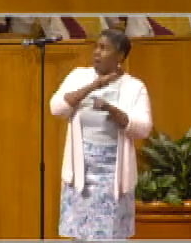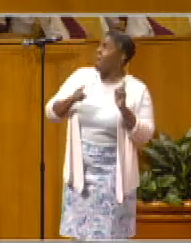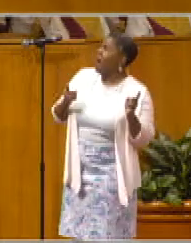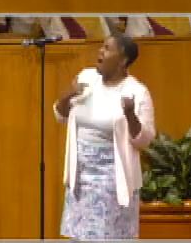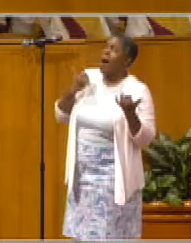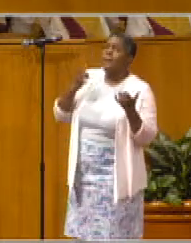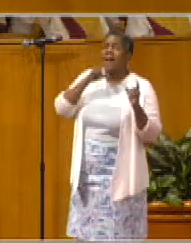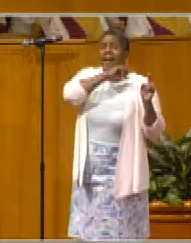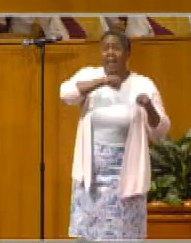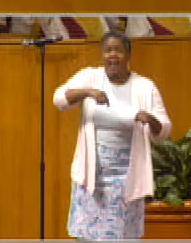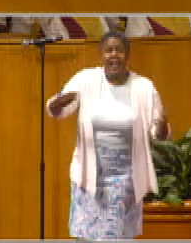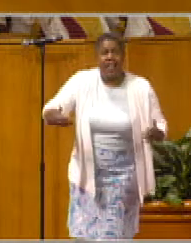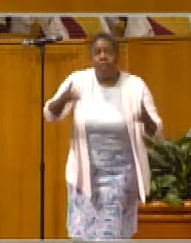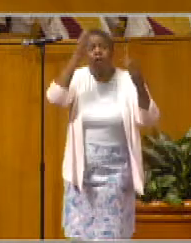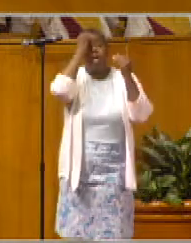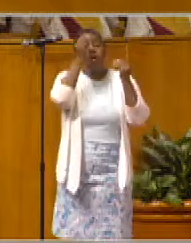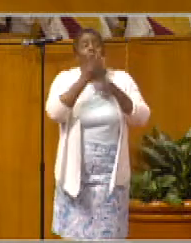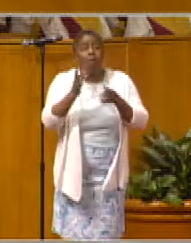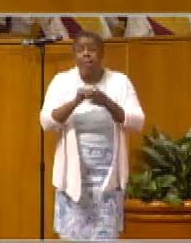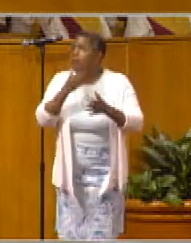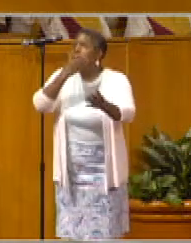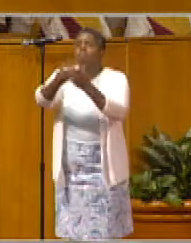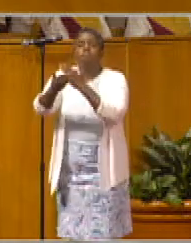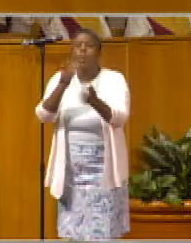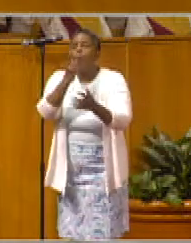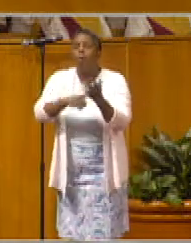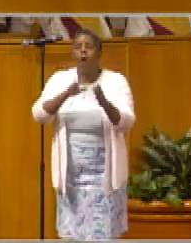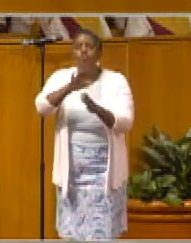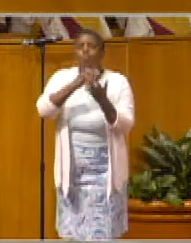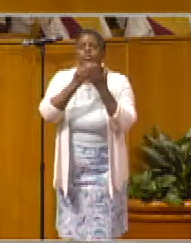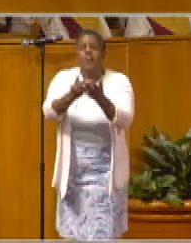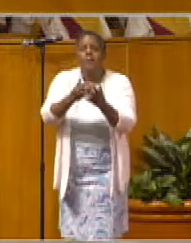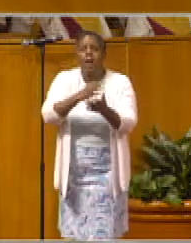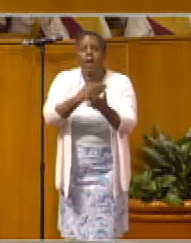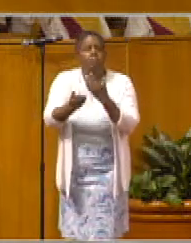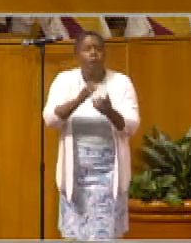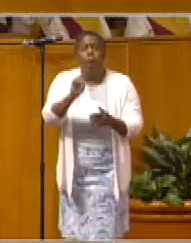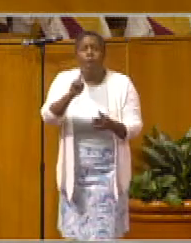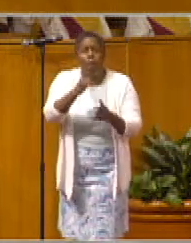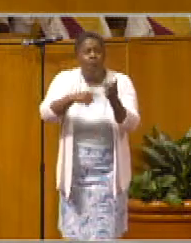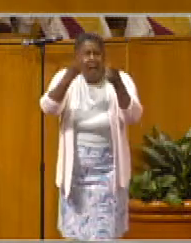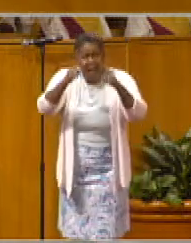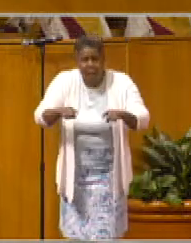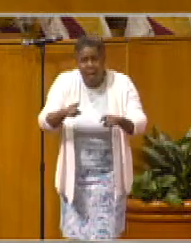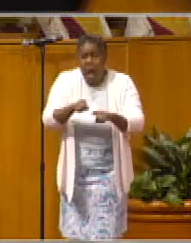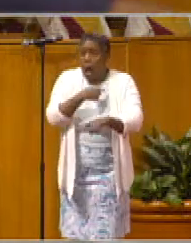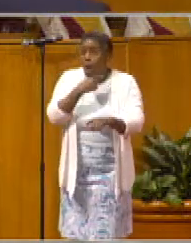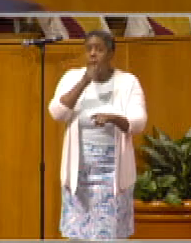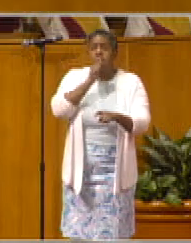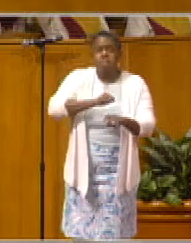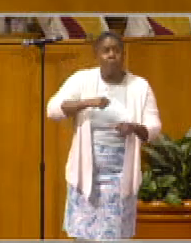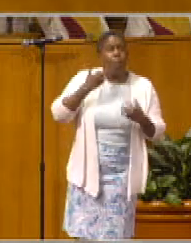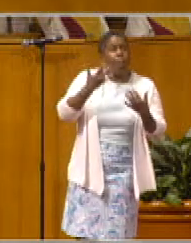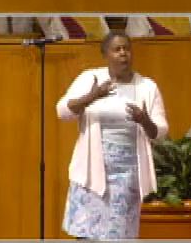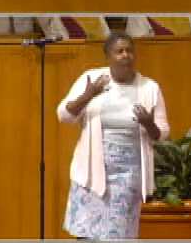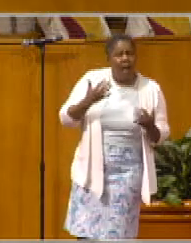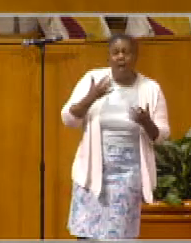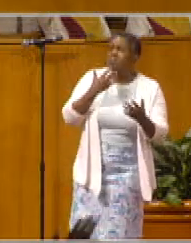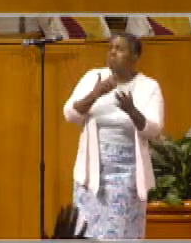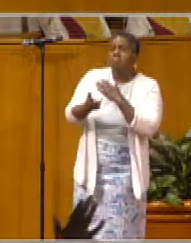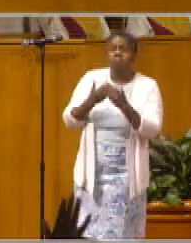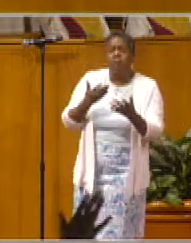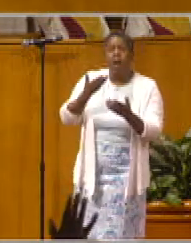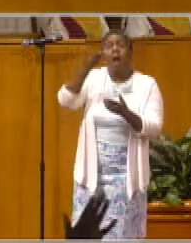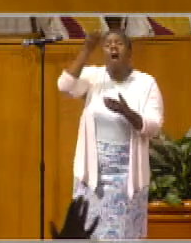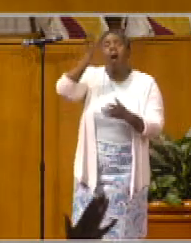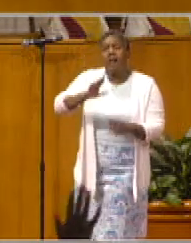I'm coming by to tell you that no matter what your shipwreck and no matter how long your delay, God